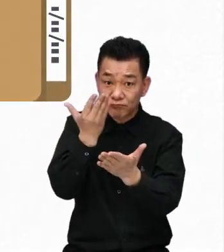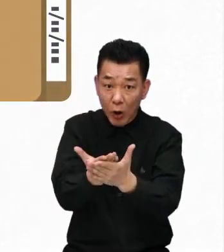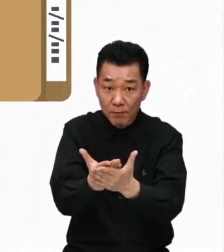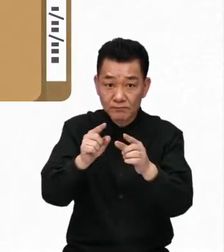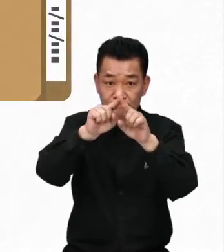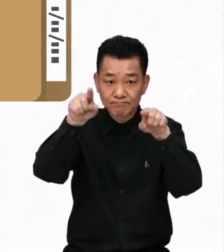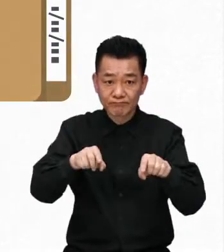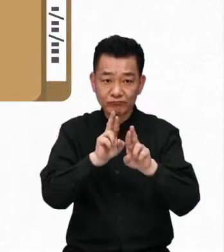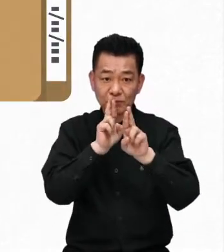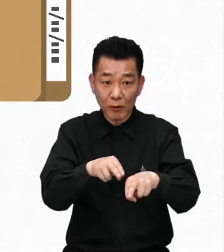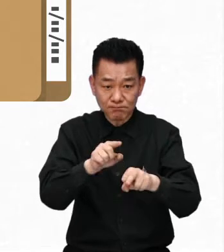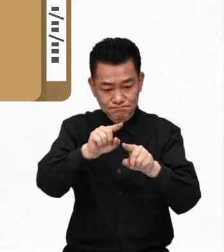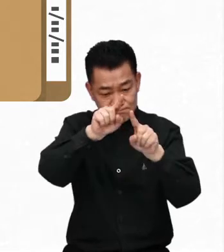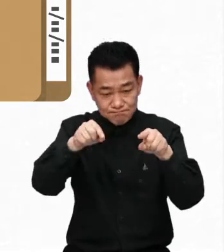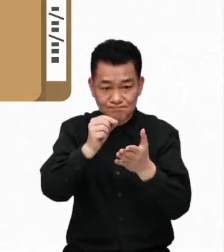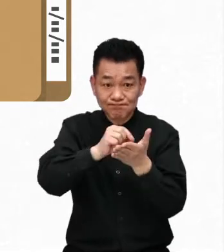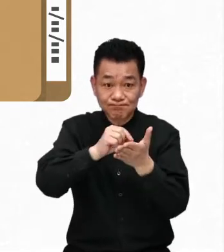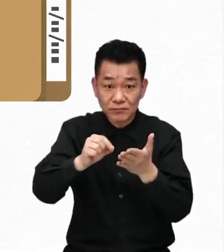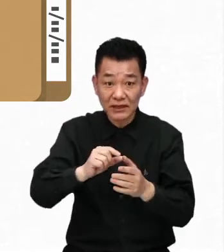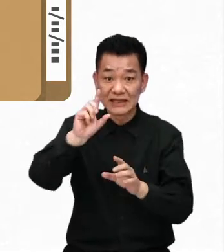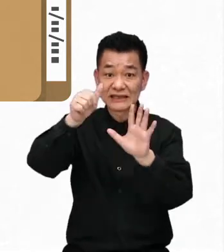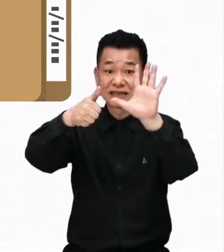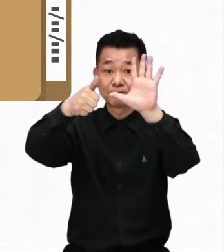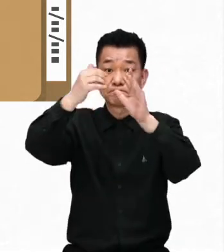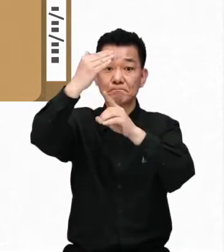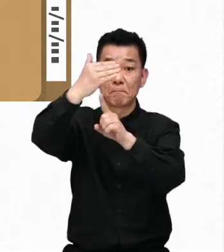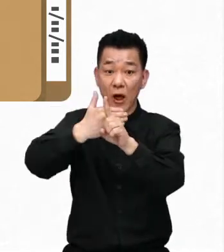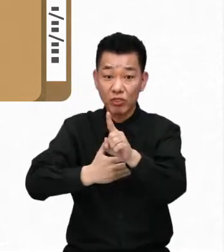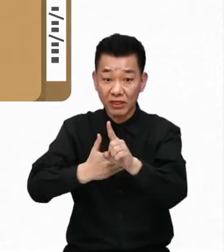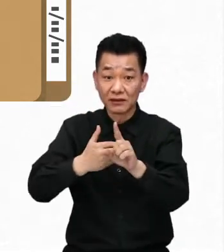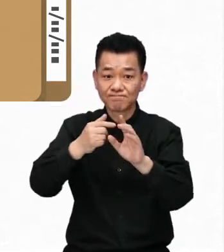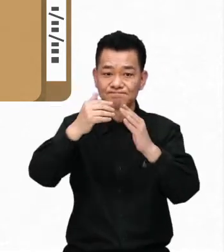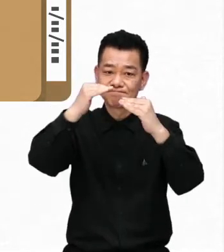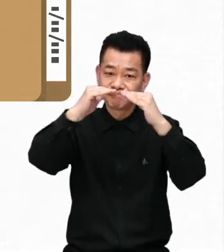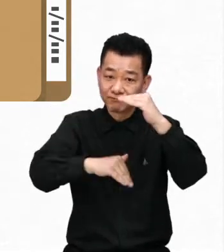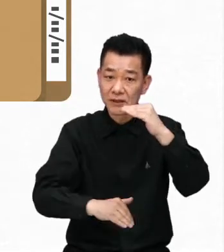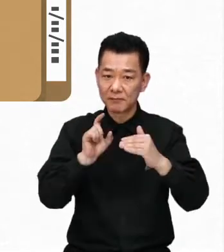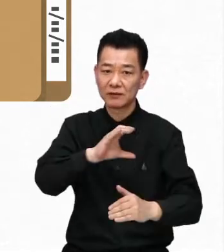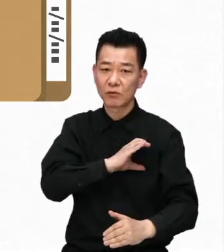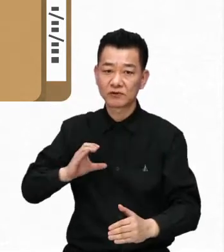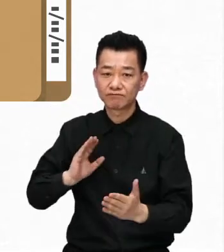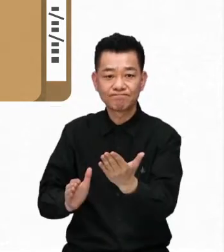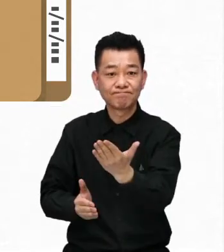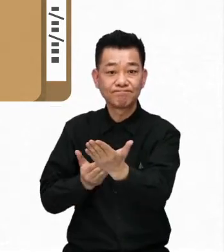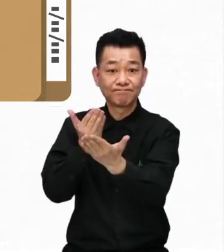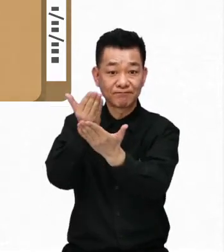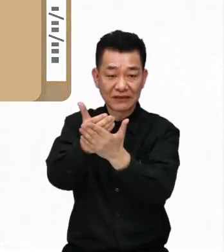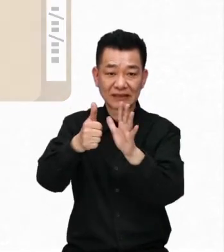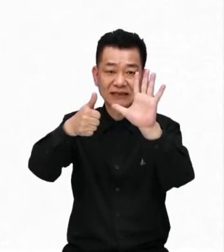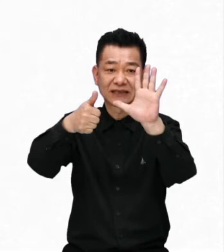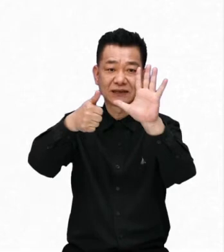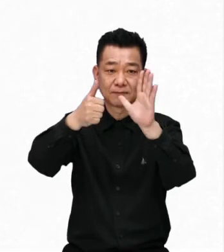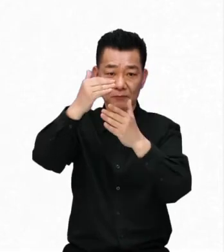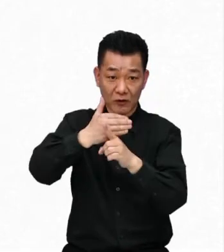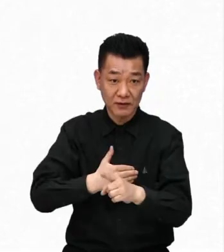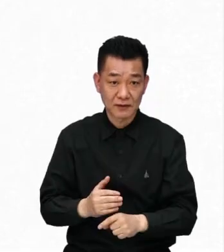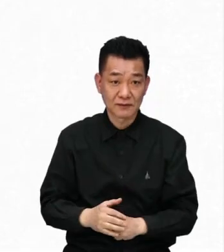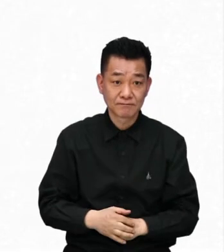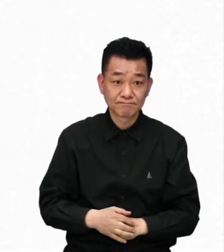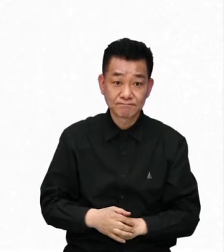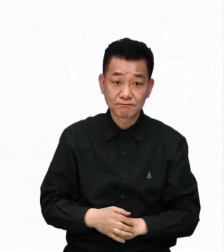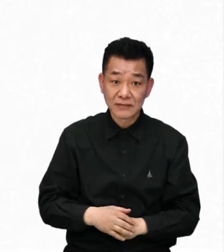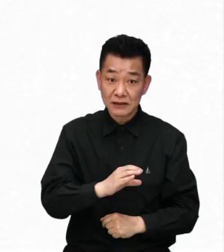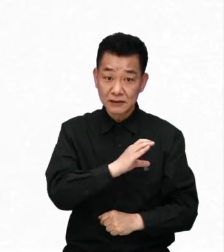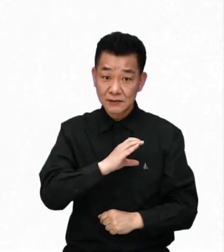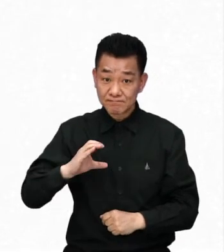submit a written explanation or statement clarifying its details to the committee within 6 months.